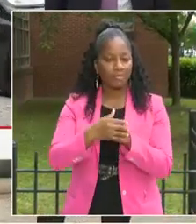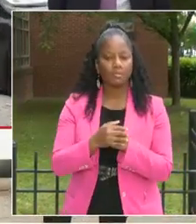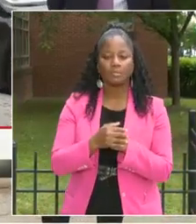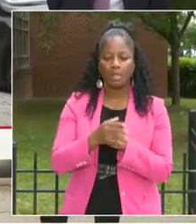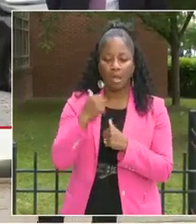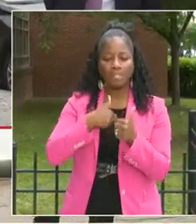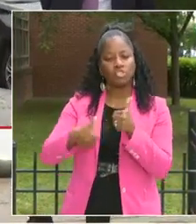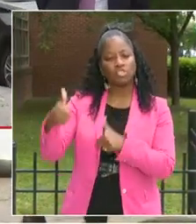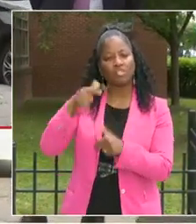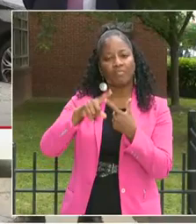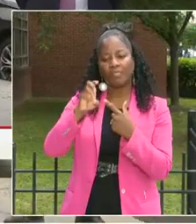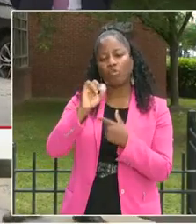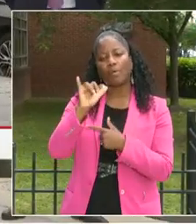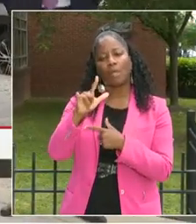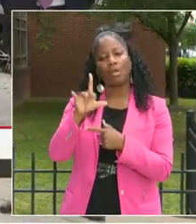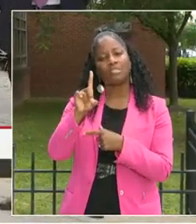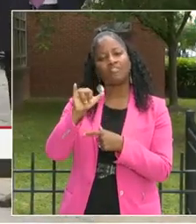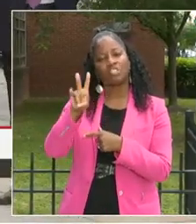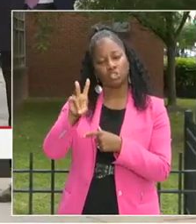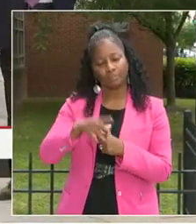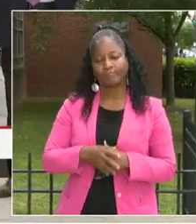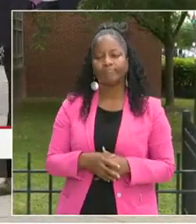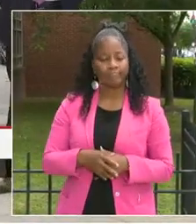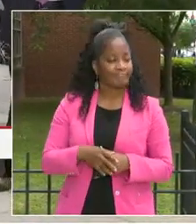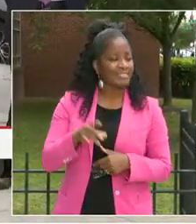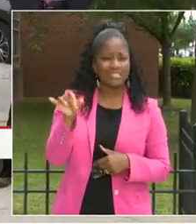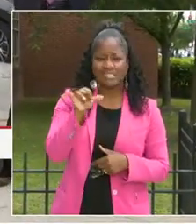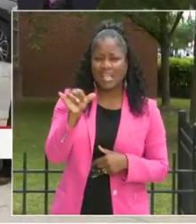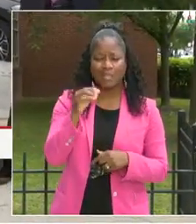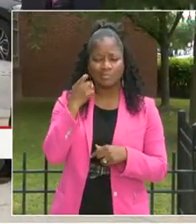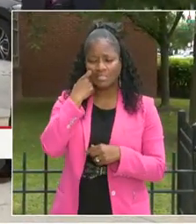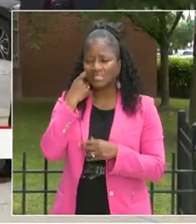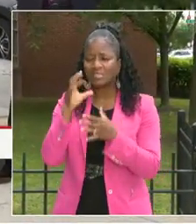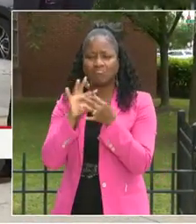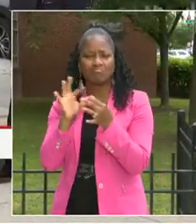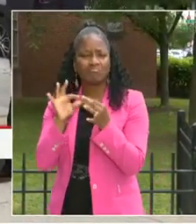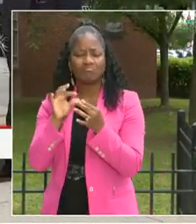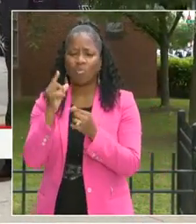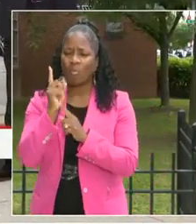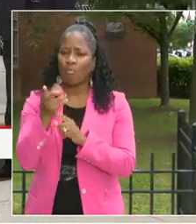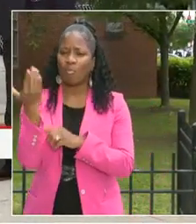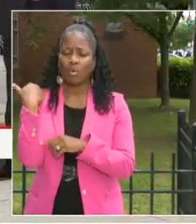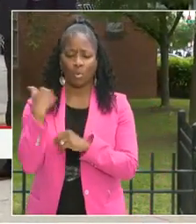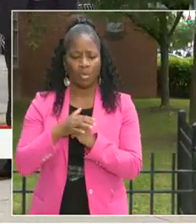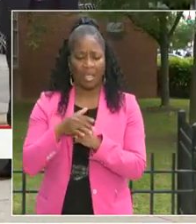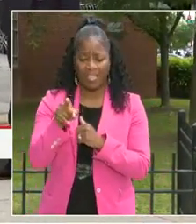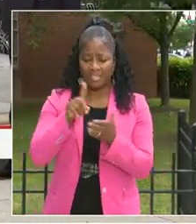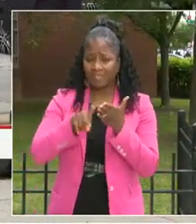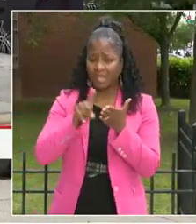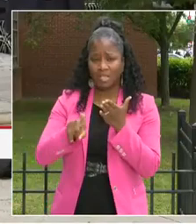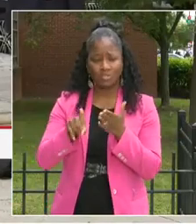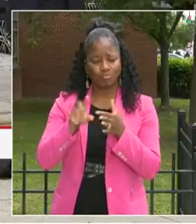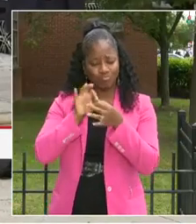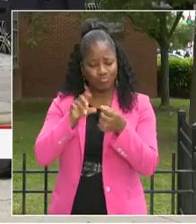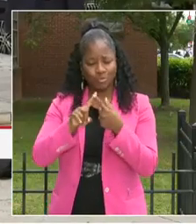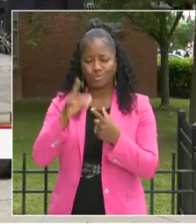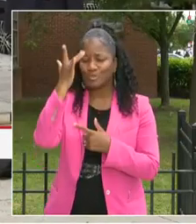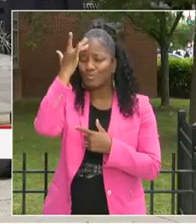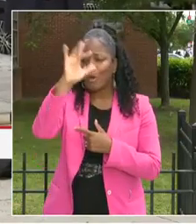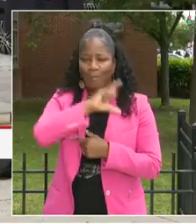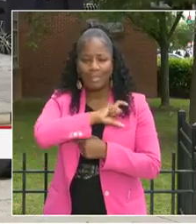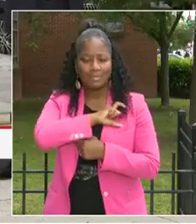Division. As Inspector Makel said a moment ago, this investigation is a product of smart policing based